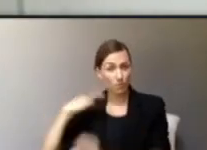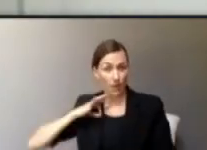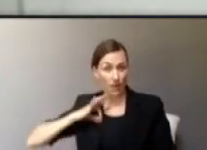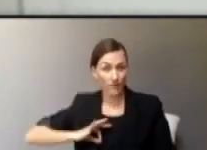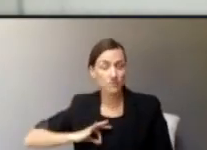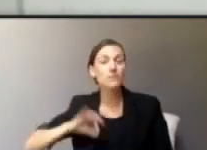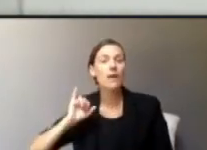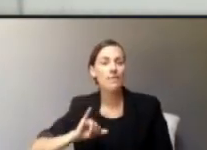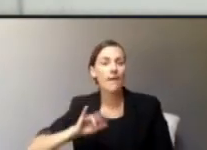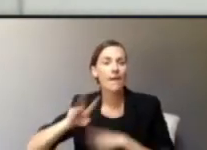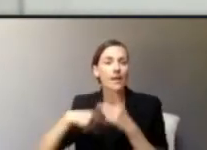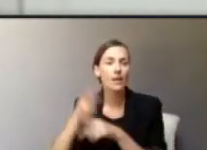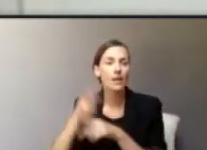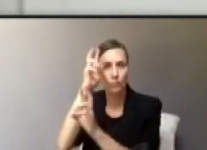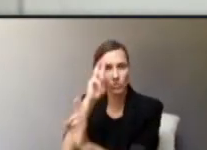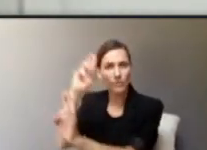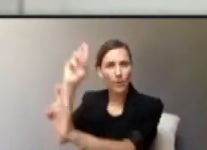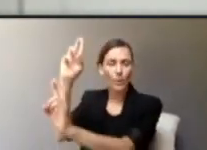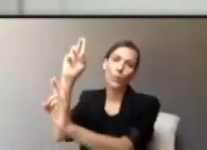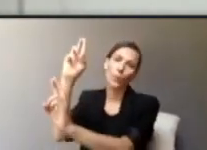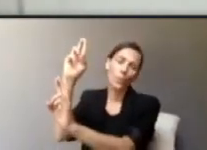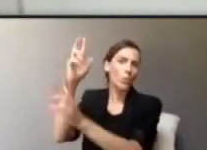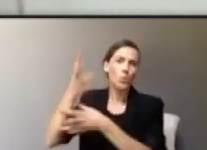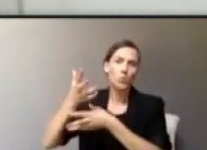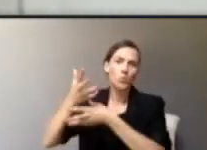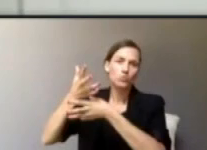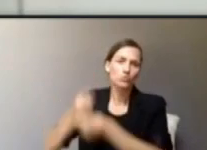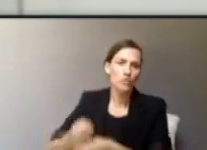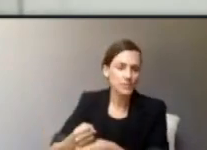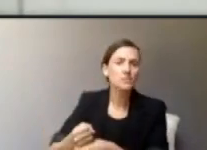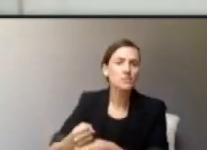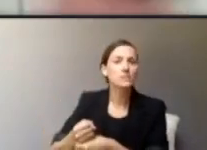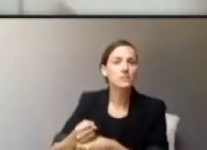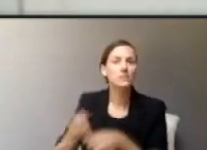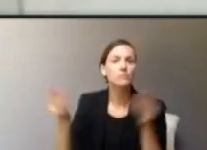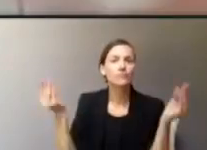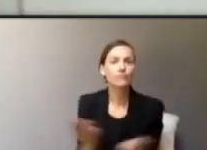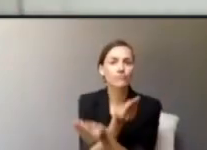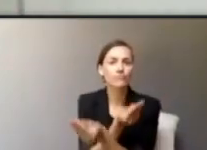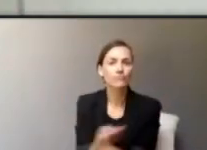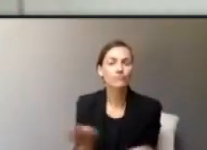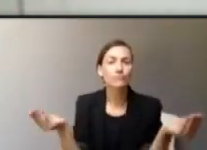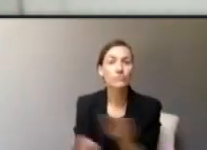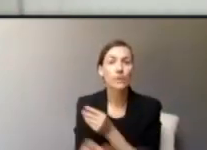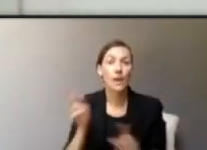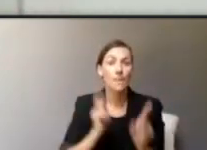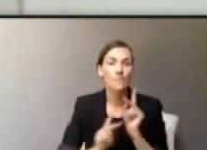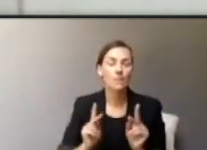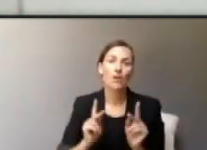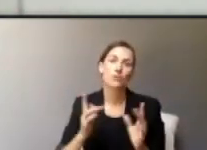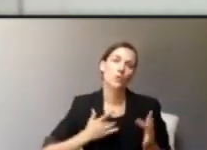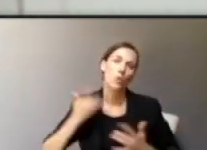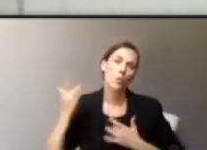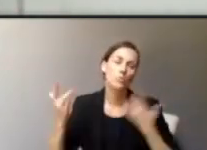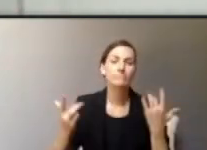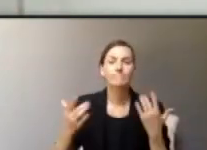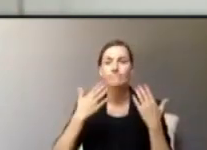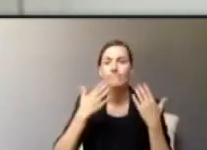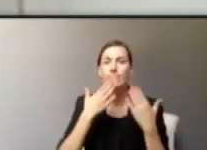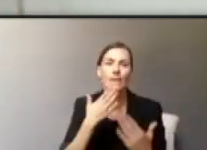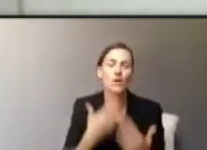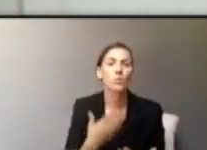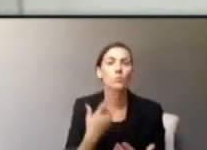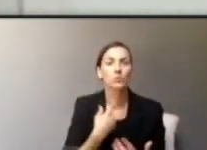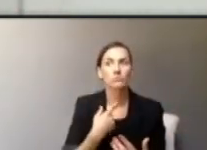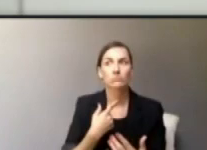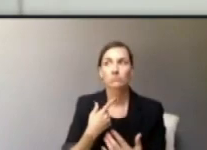That kind of respect breeds a great deal of trust, and we are seeing that people are just delighted when you come to